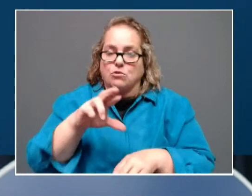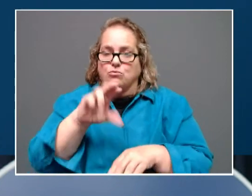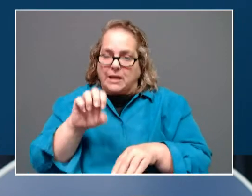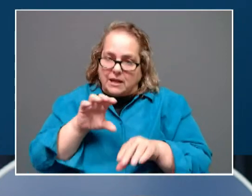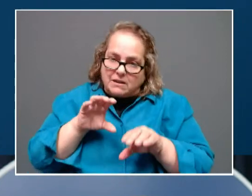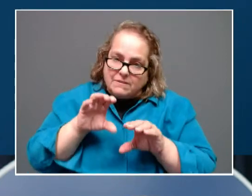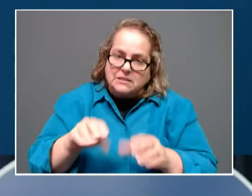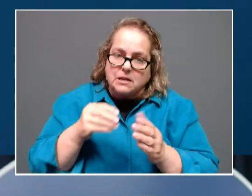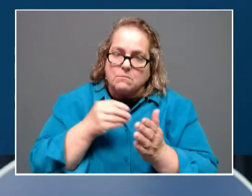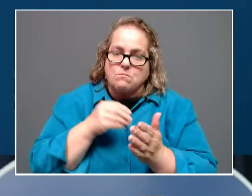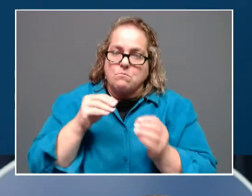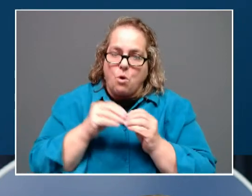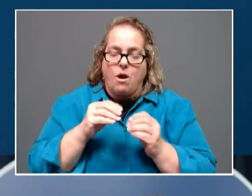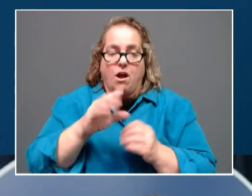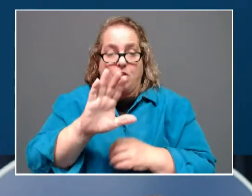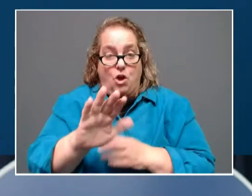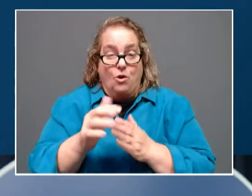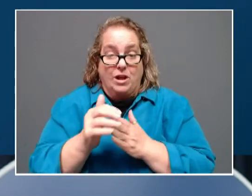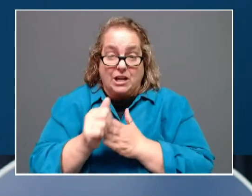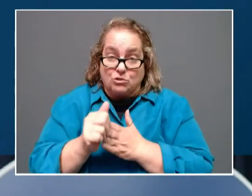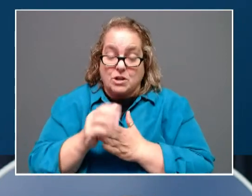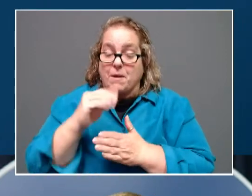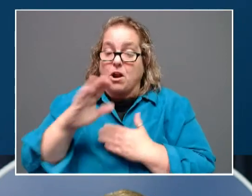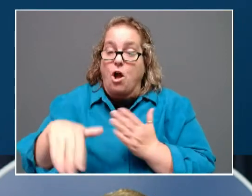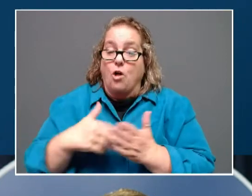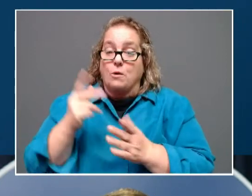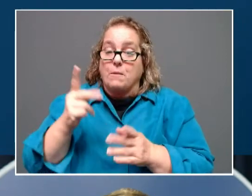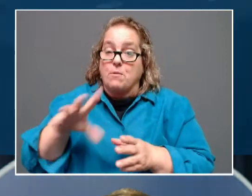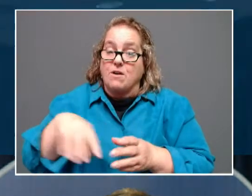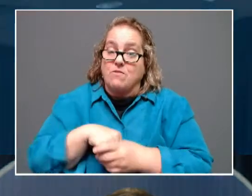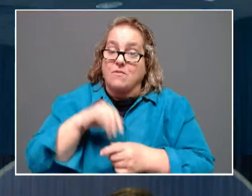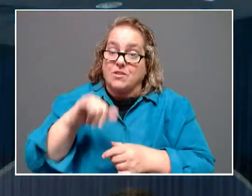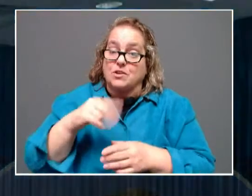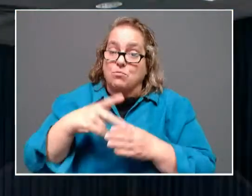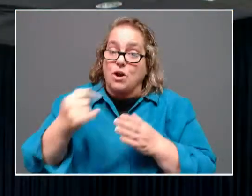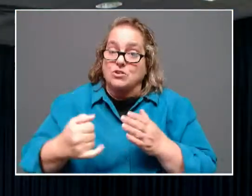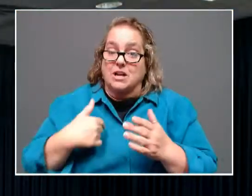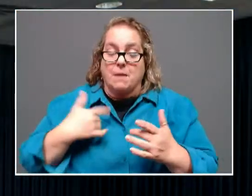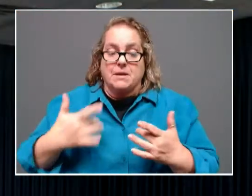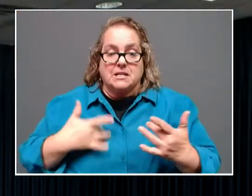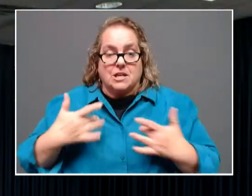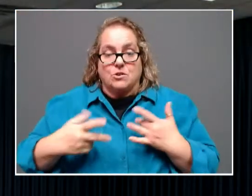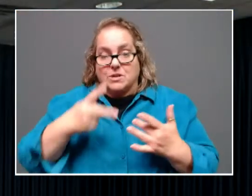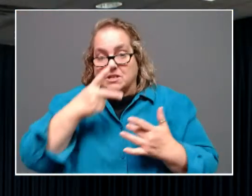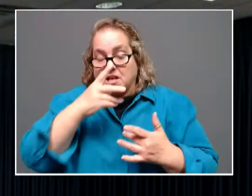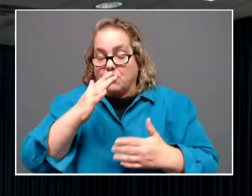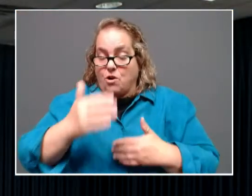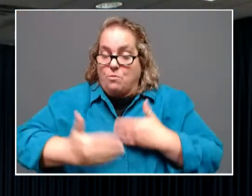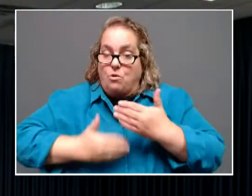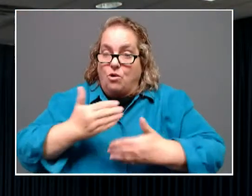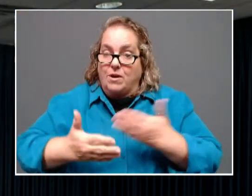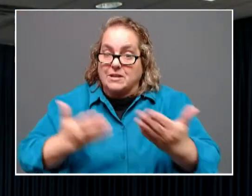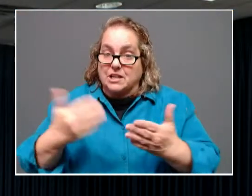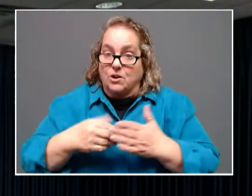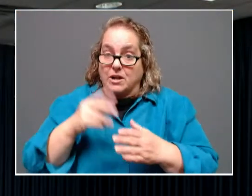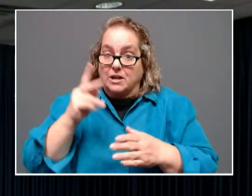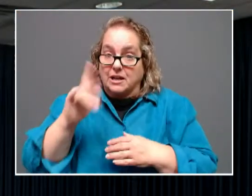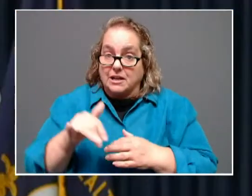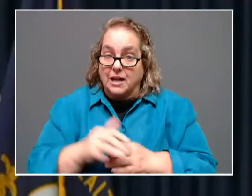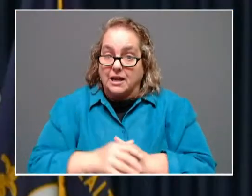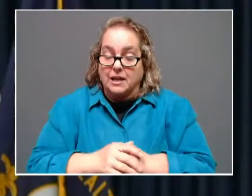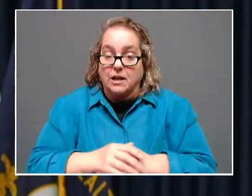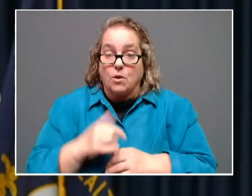Metals leadership and all those involved in this project. I'm excited to see their progress here in the Commonwealth. We also have a